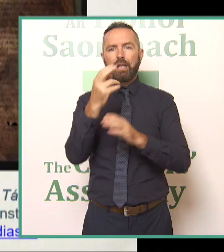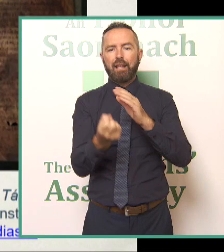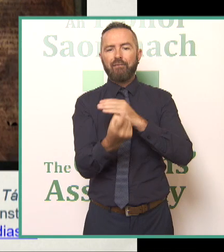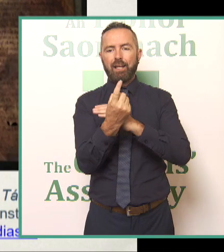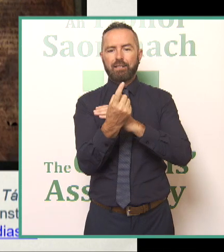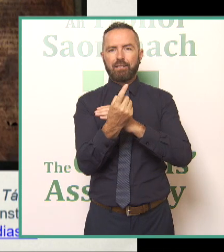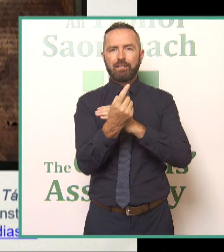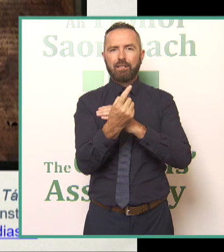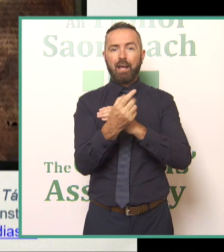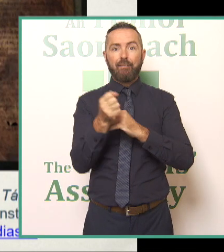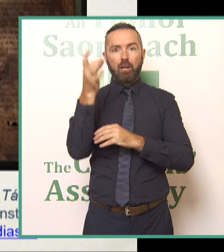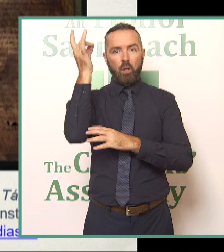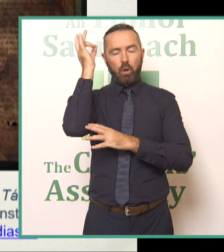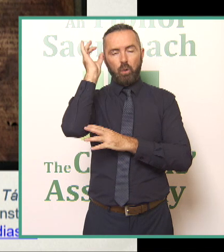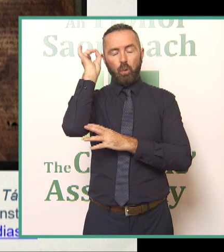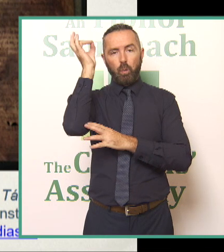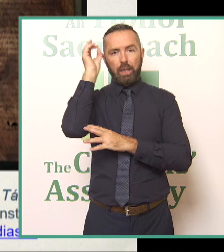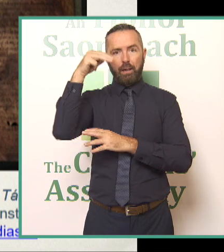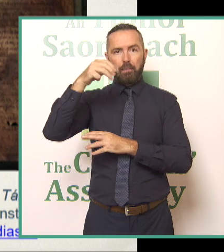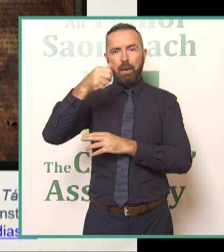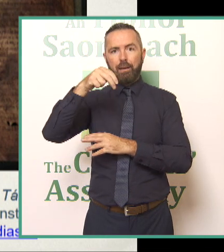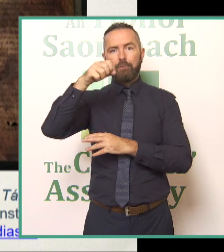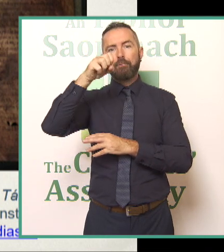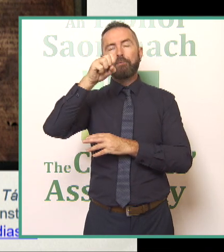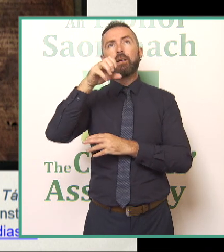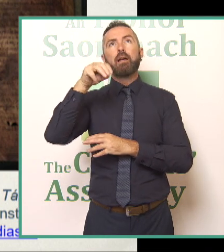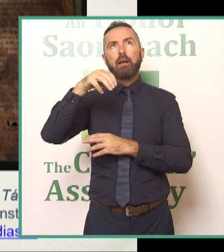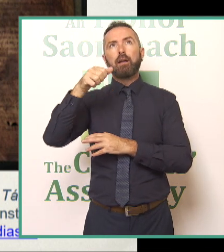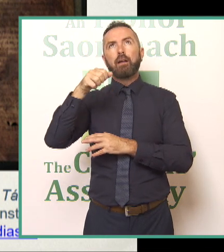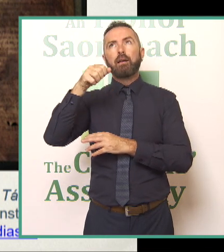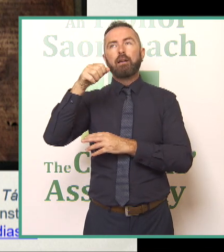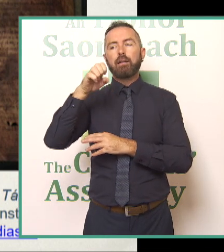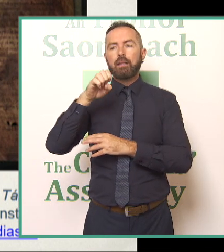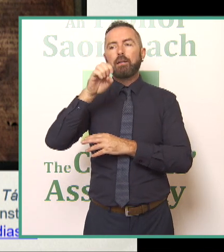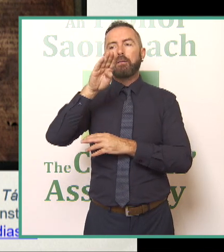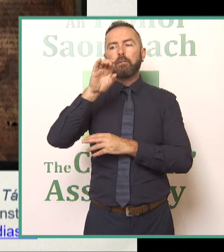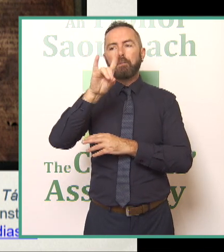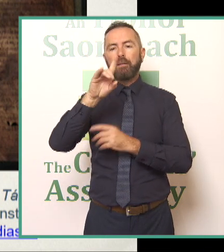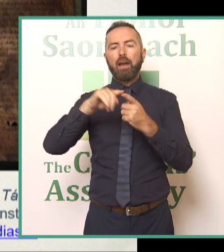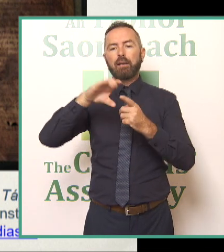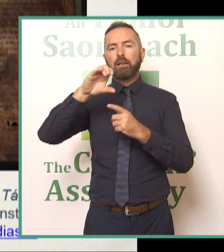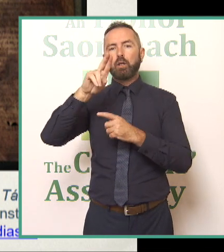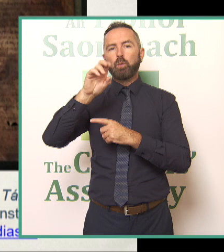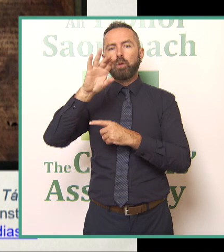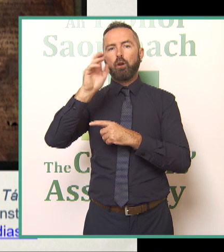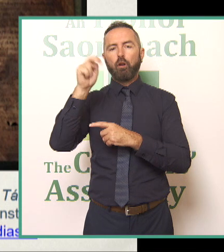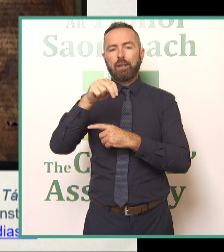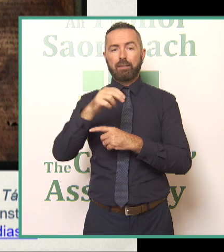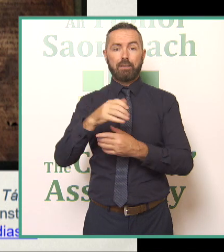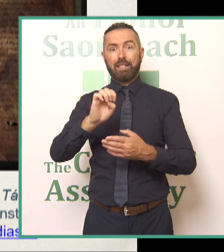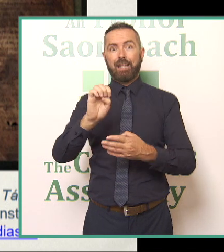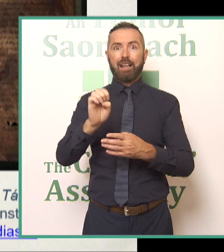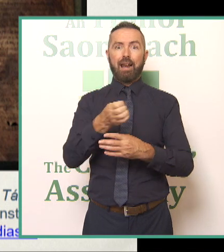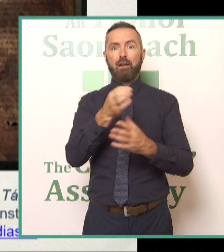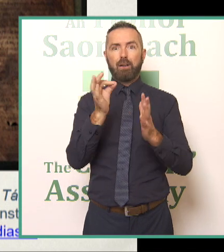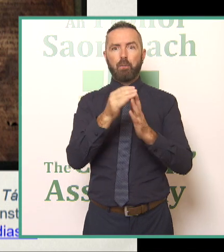and it features Queen Maeve, Cuchulainn, and it's sort of the high point of early Irish literature. And at the very beginning